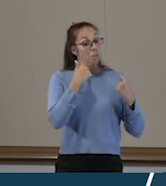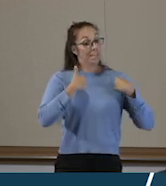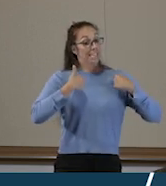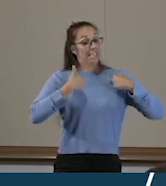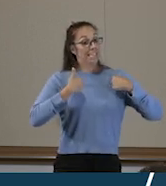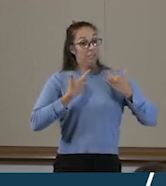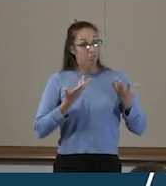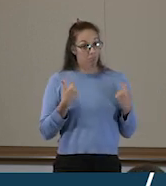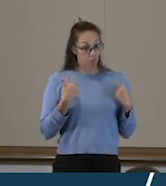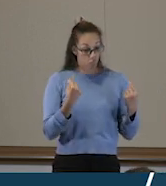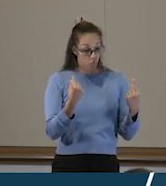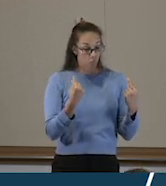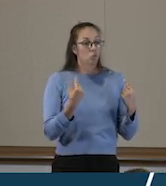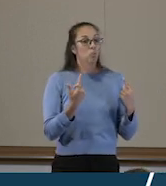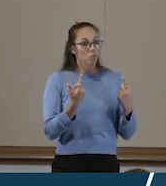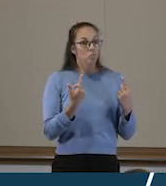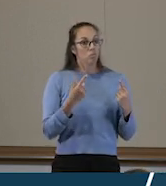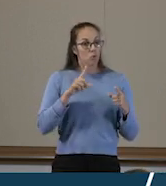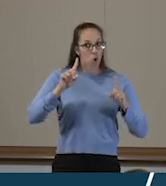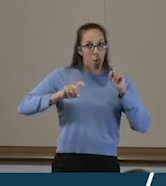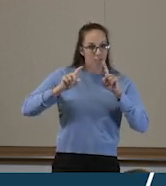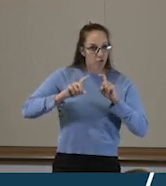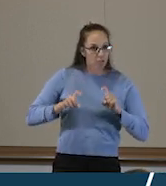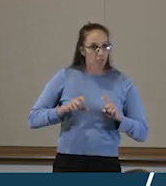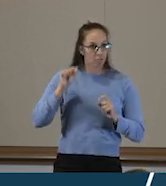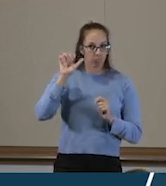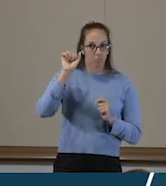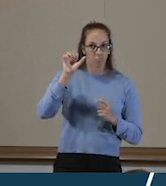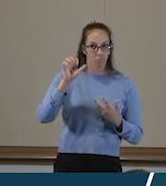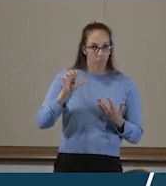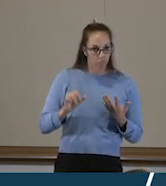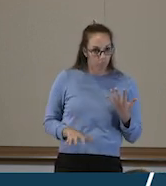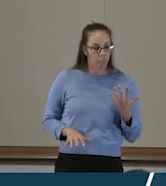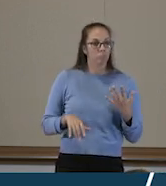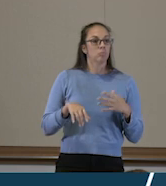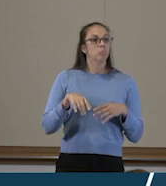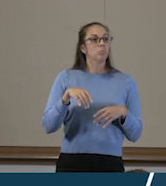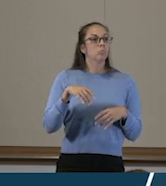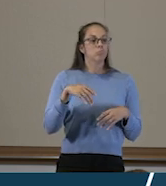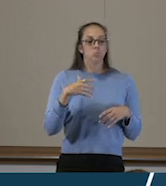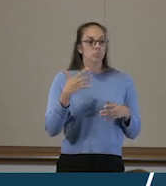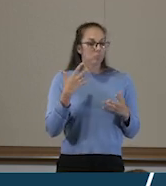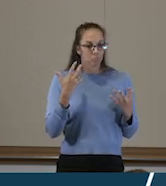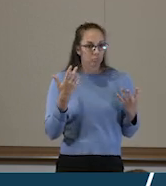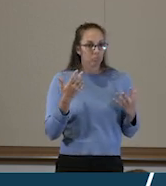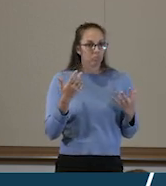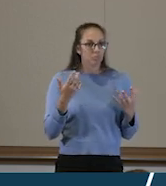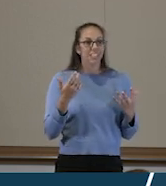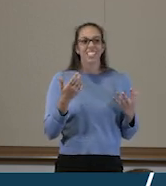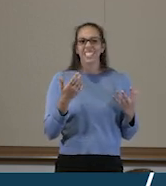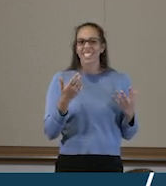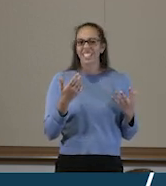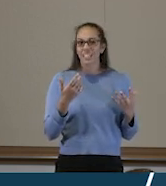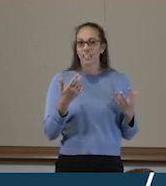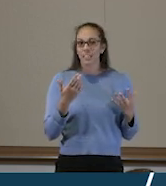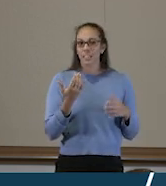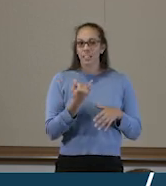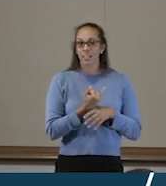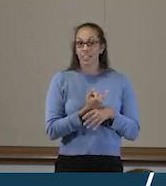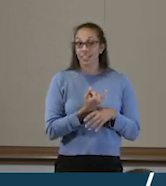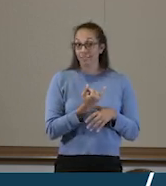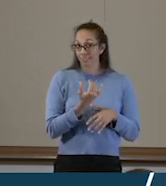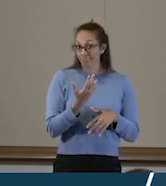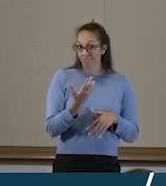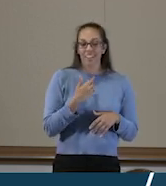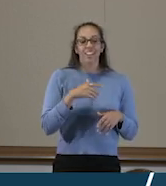the appointment with the questionnaire, where I'll go through the questionnaire and we'll talk about like what areas of support they need